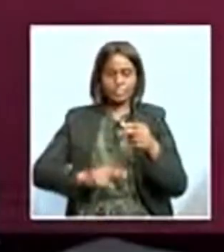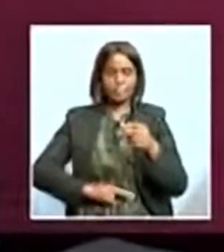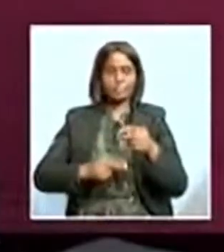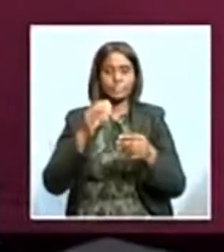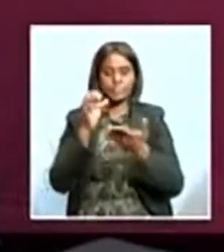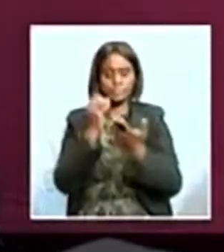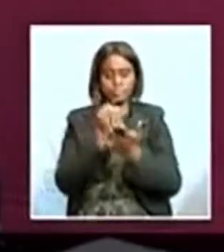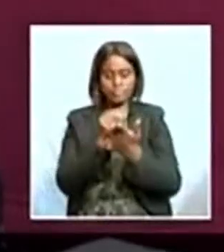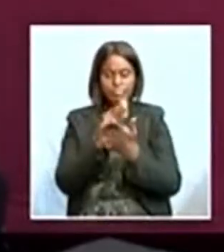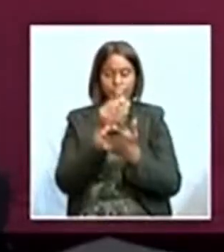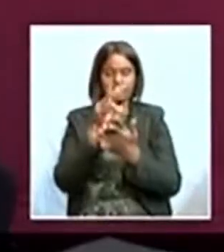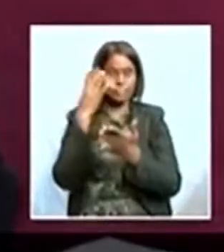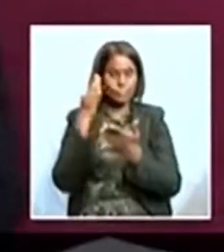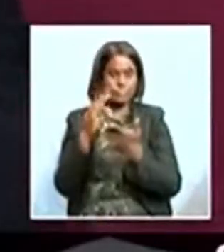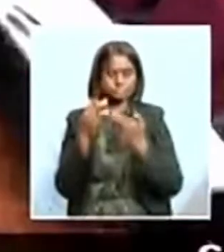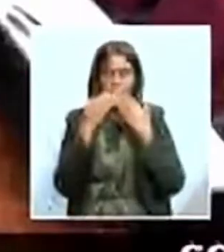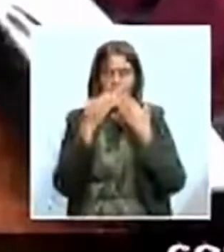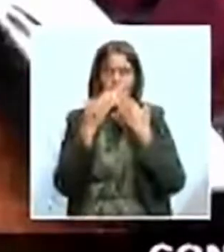from the Office of the Clerk. Thank you.